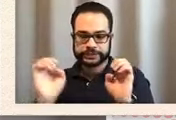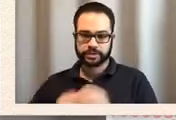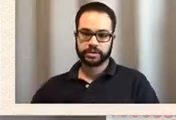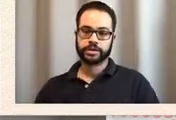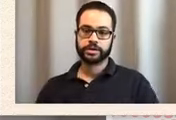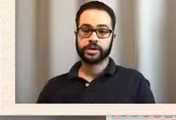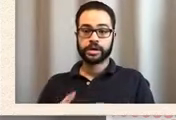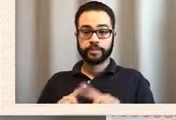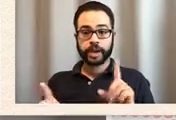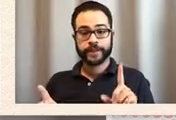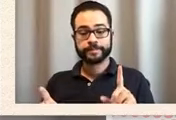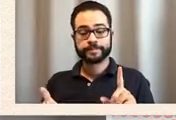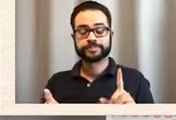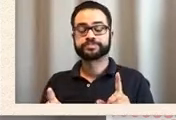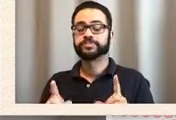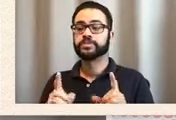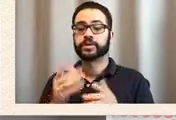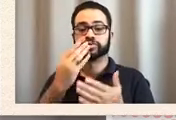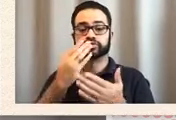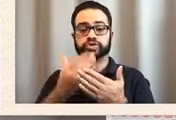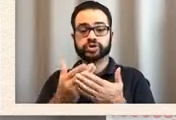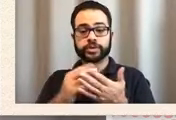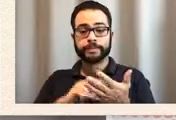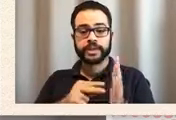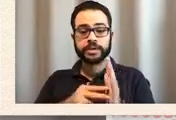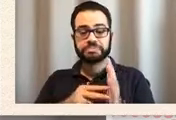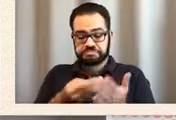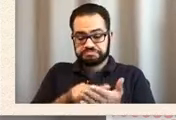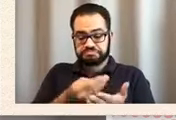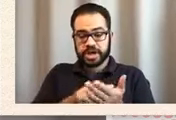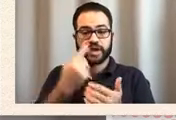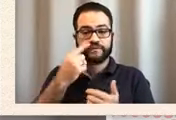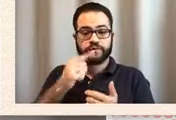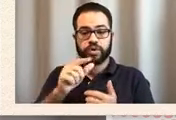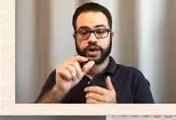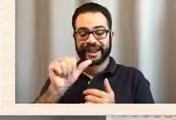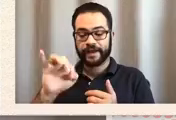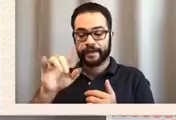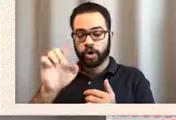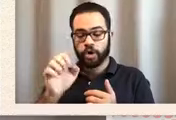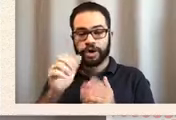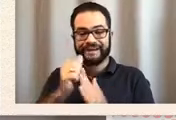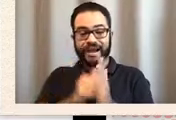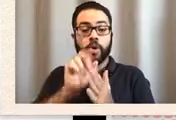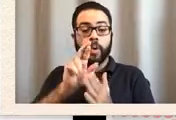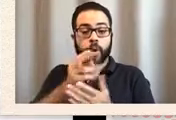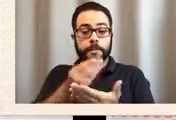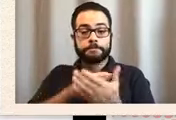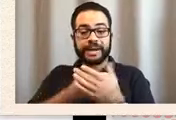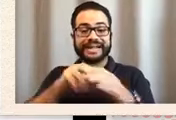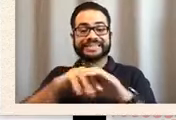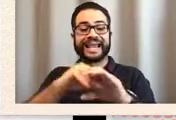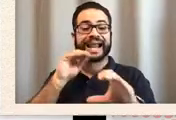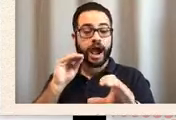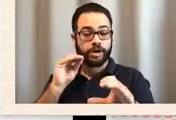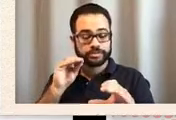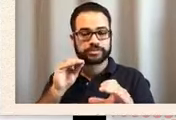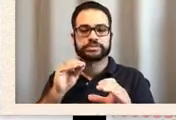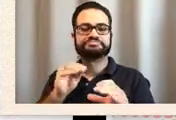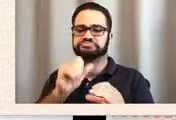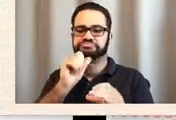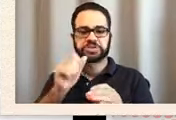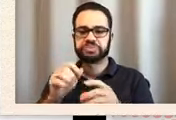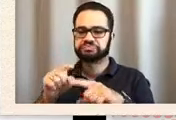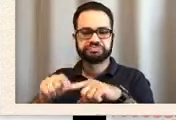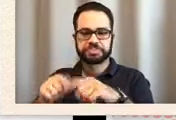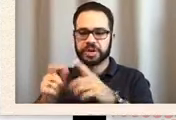the great thing is that money in an ABLE account or even money taken out of the ABLE account are generally disregarded with determining eligibility for Medicaid.